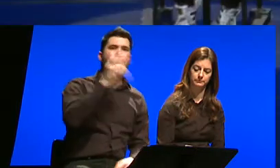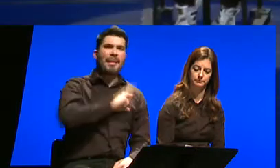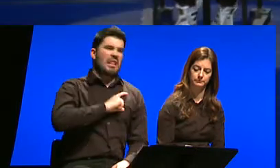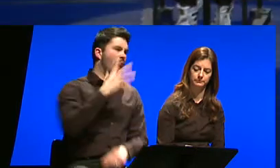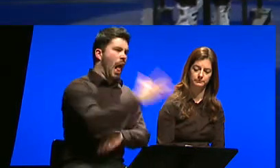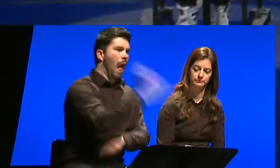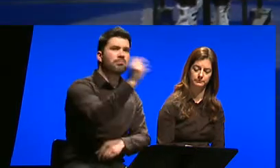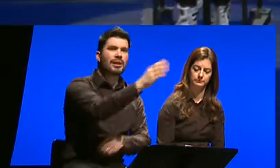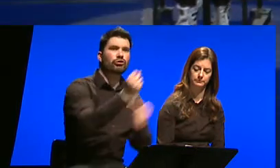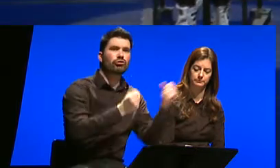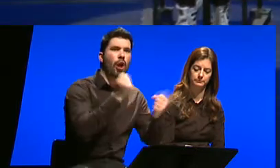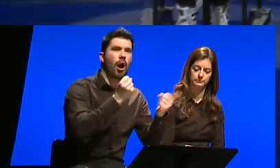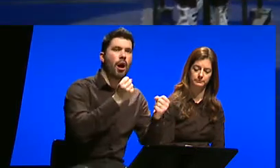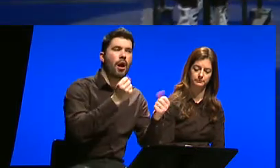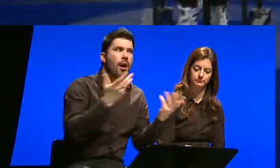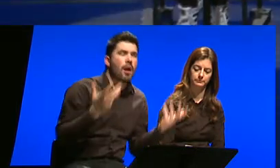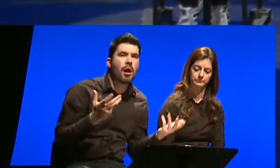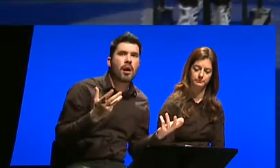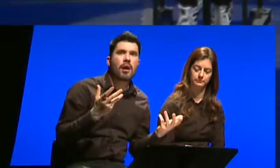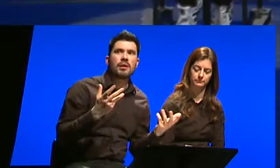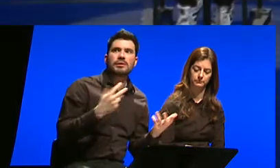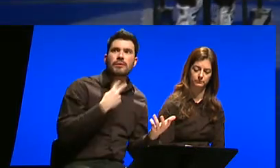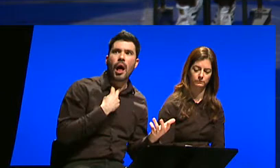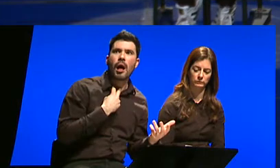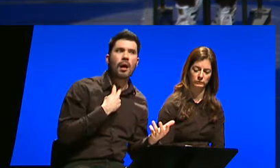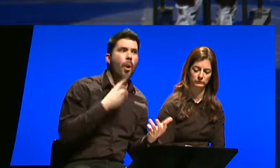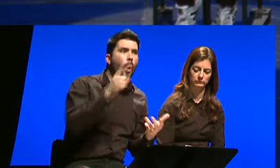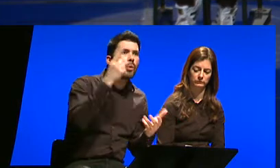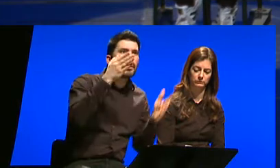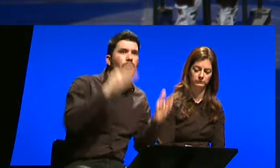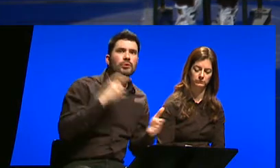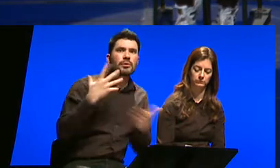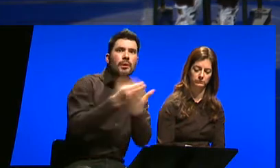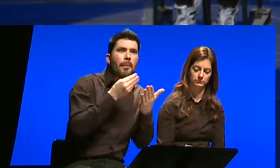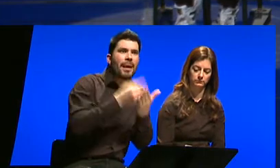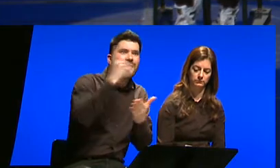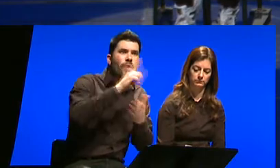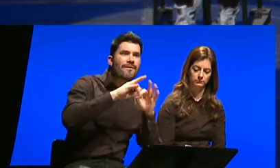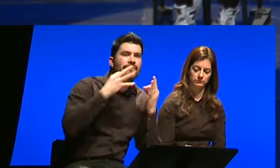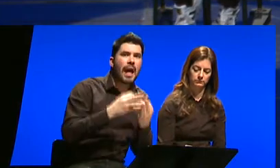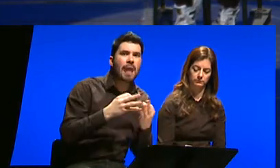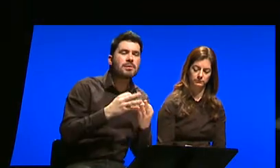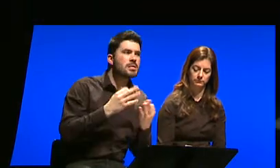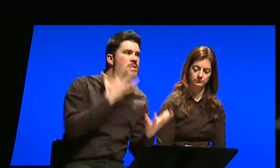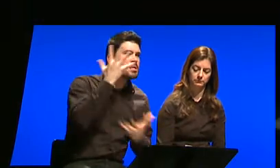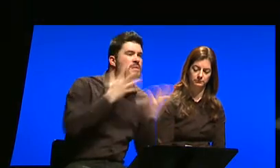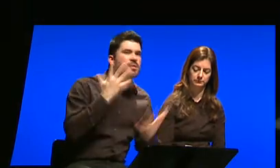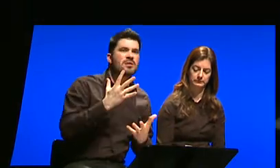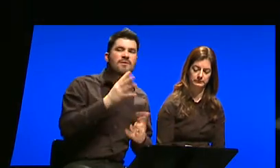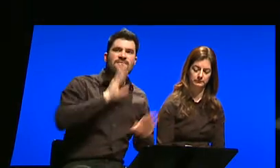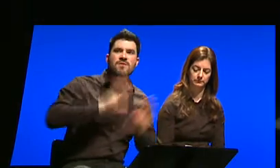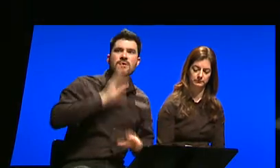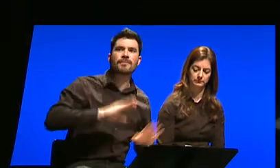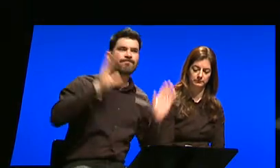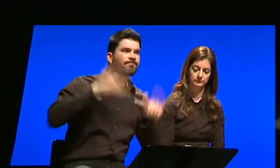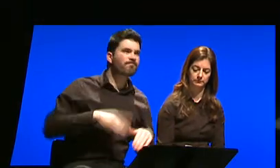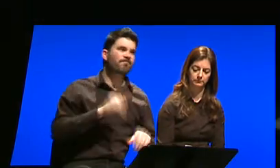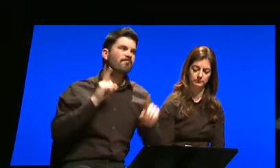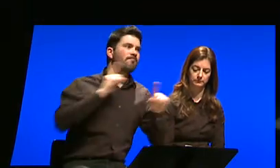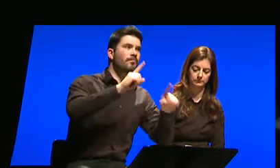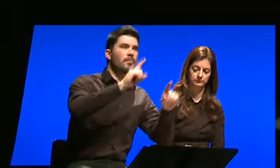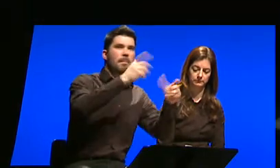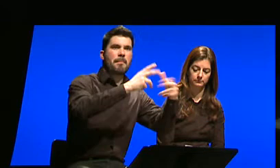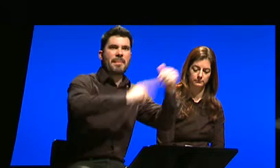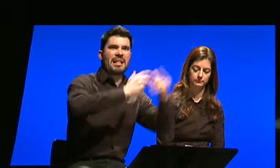without a permit. He's the only breadwinner for his mother and six siblings. Humiliated and frustrated, he stands before a